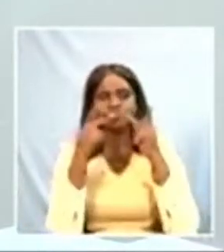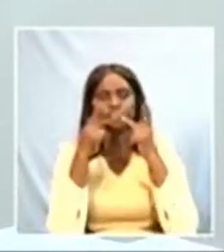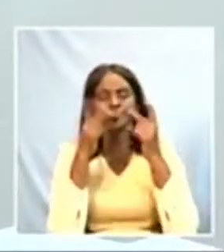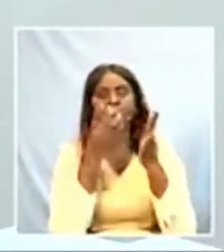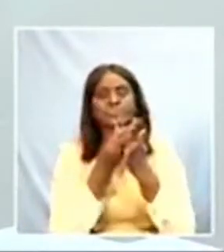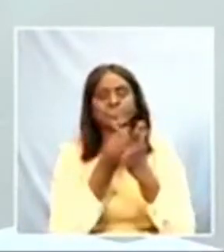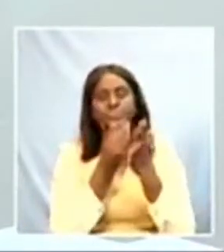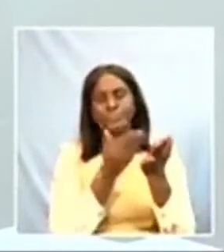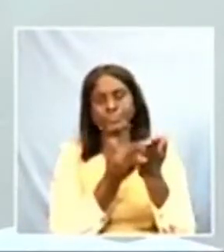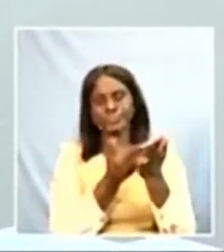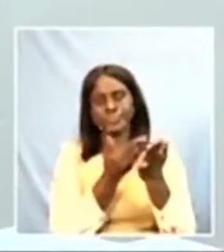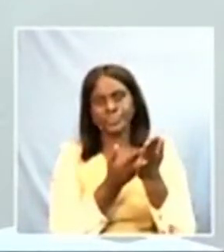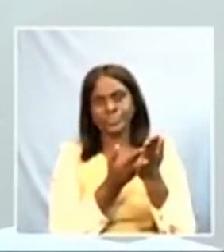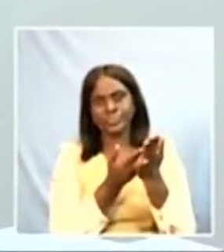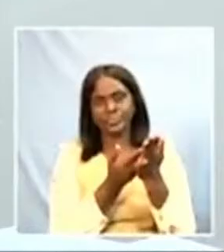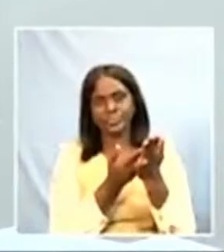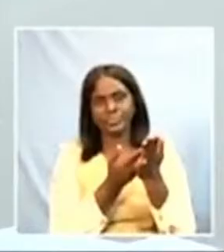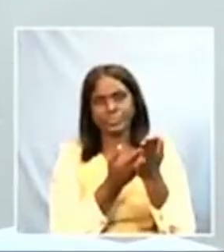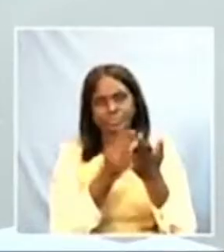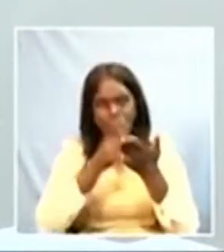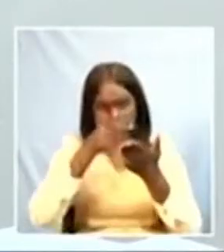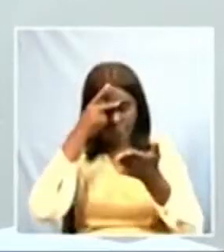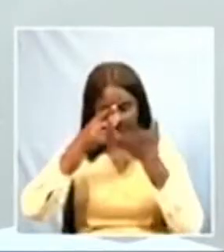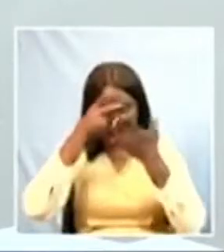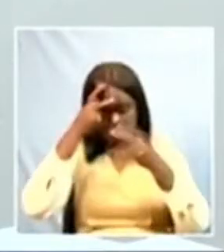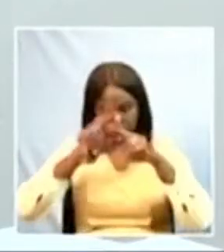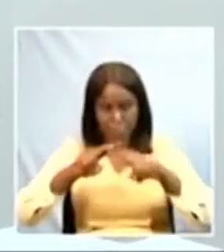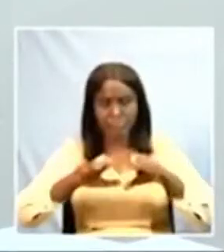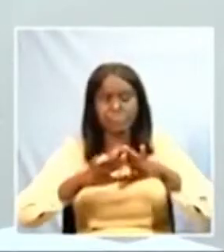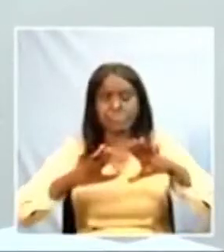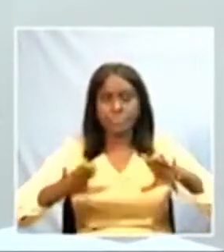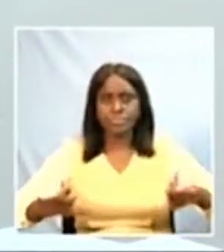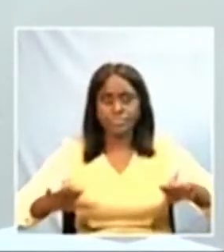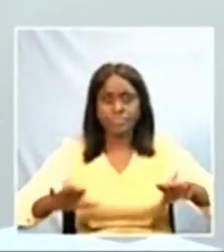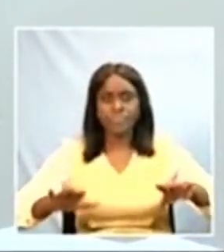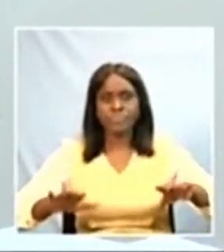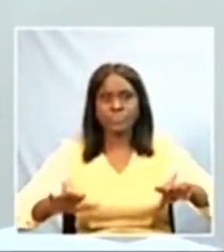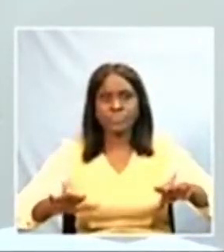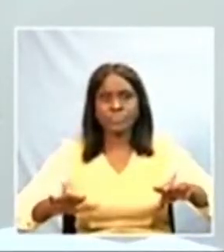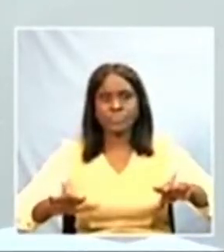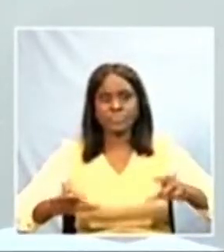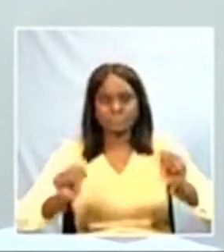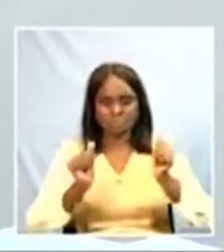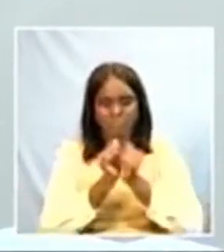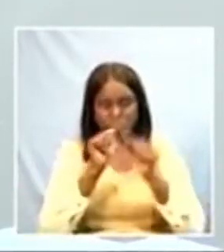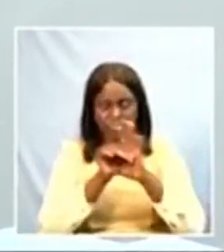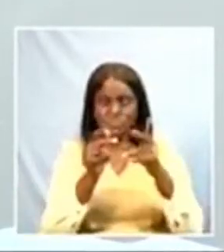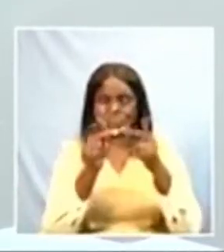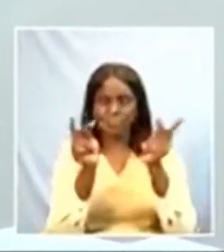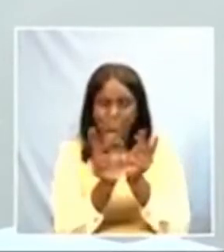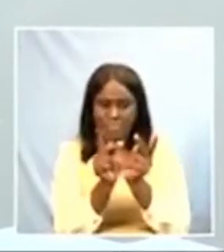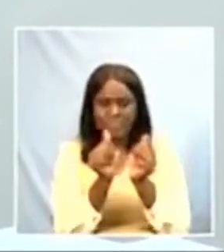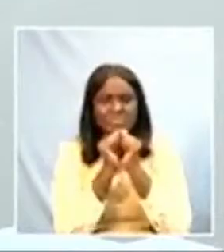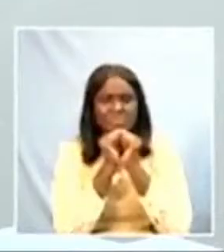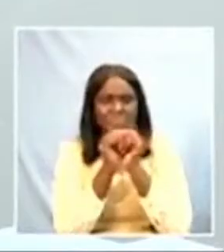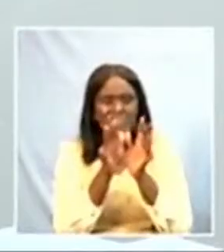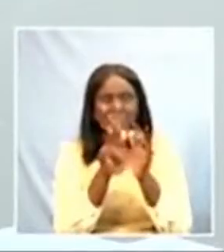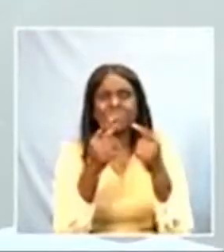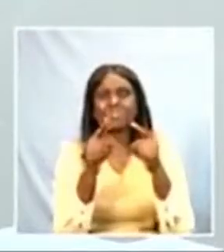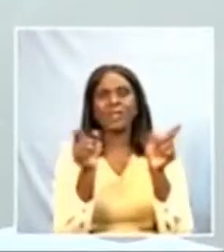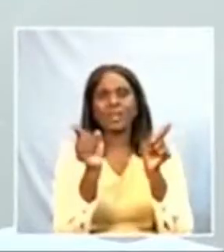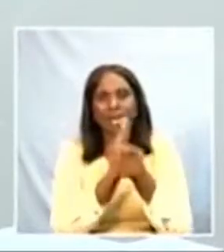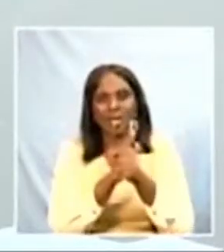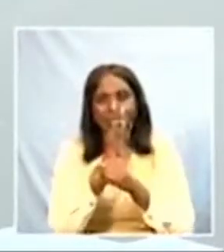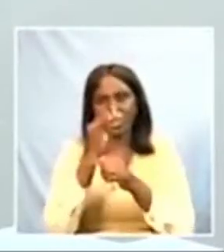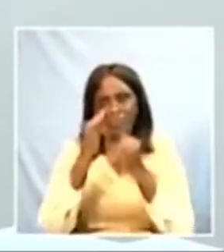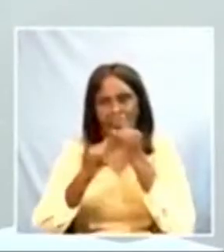resources. People sitting on the floor. Within that particular period, nothing is happening. Then you